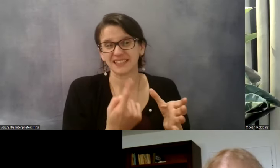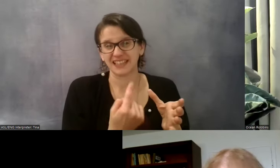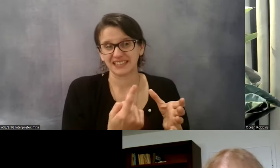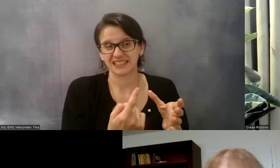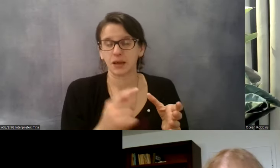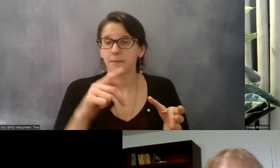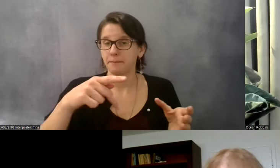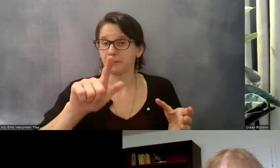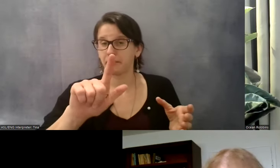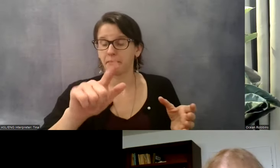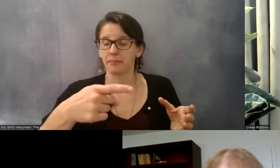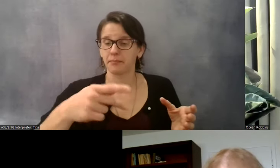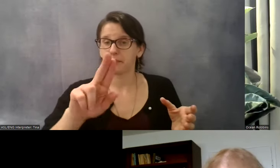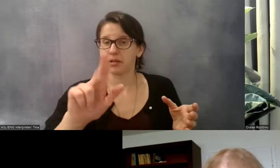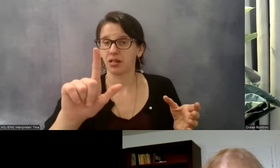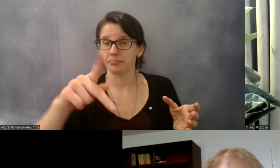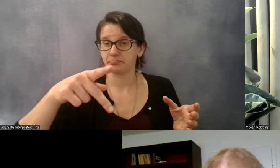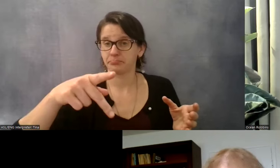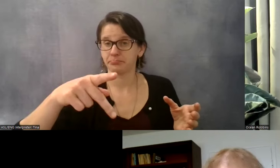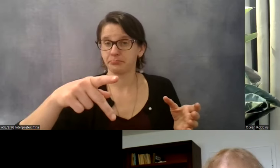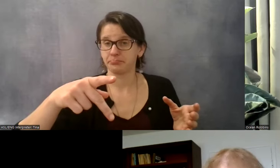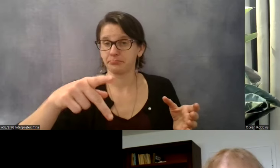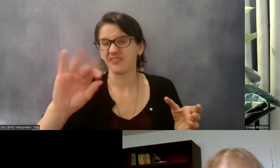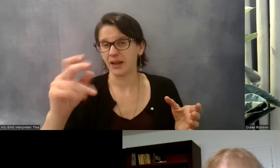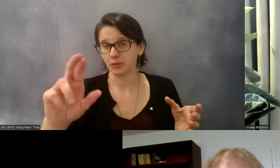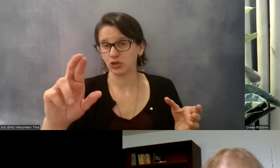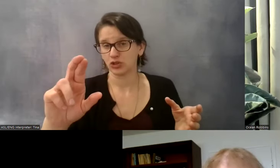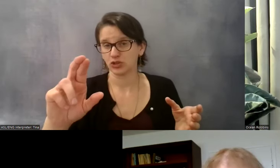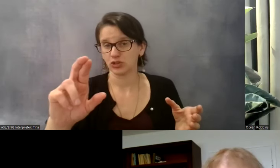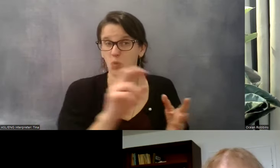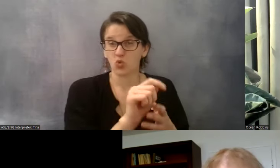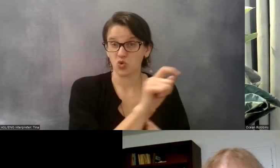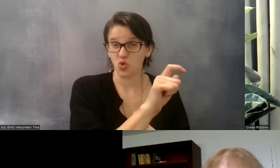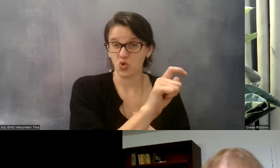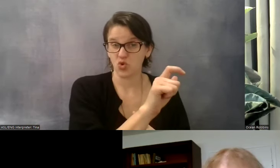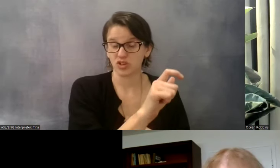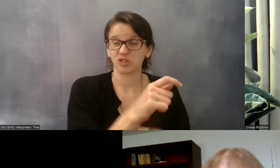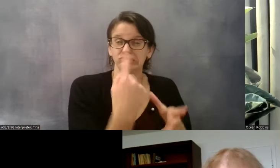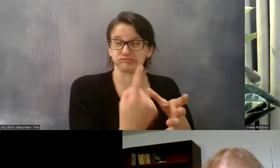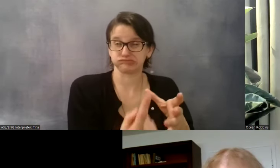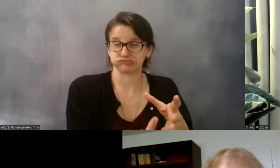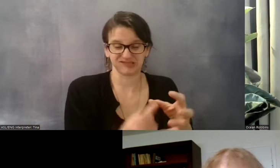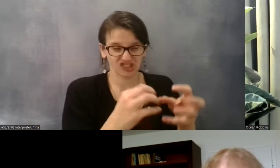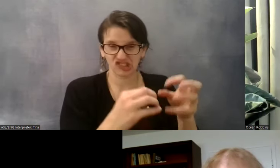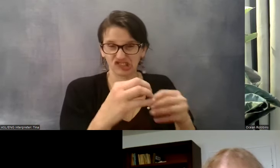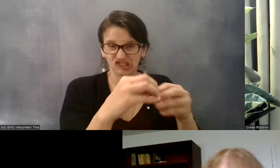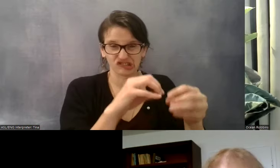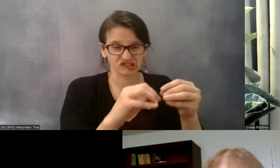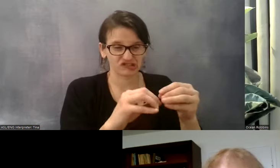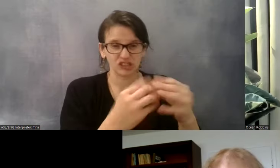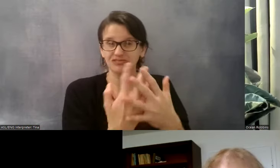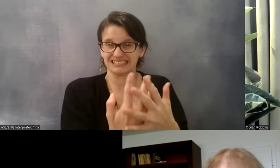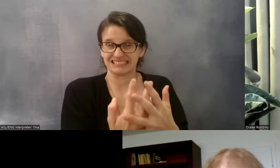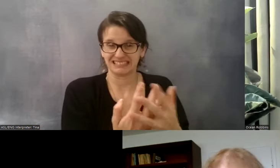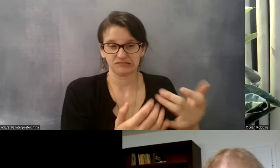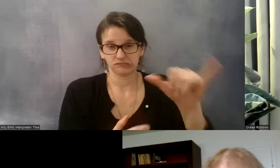that pulp, it can spike blood sugar, and the same is true even with carrot juice. But if you're talking about juicing like cabbage, that's